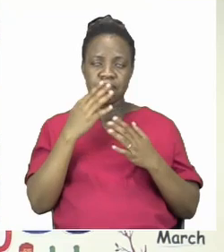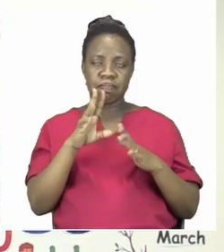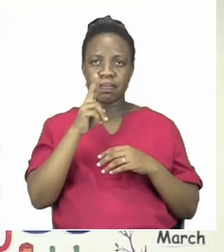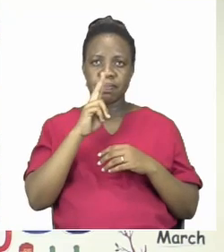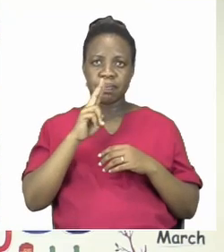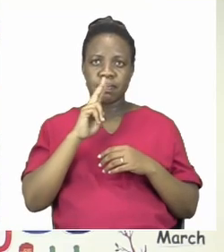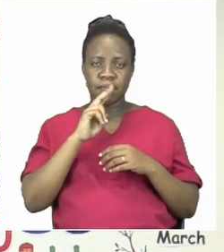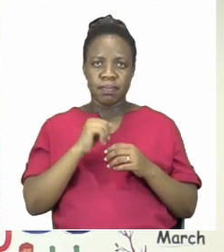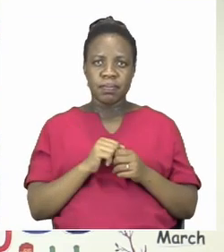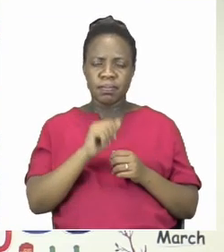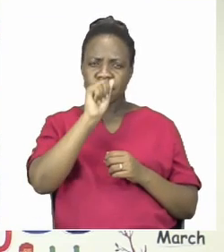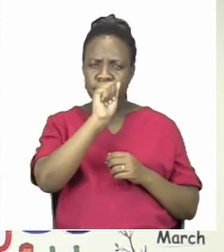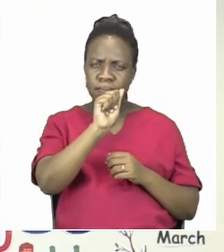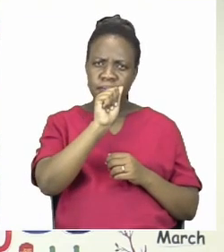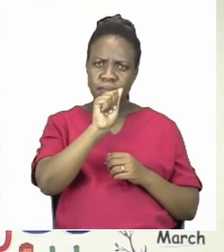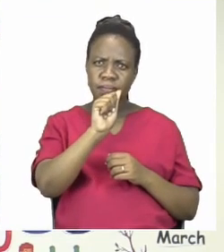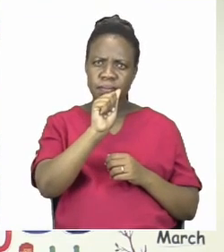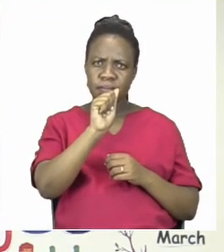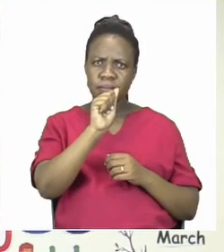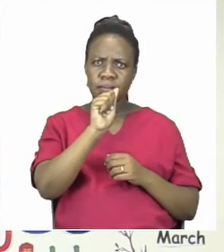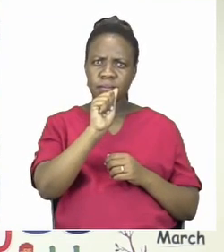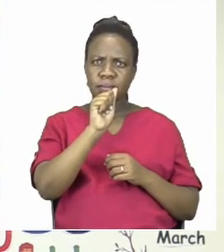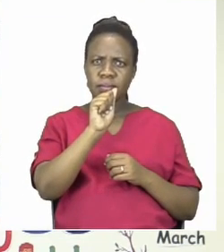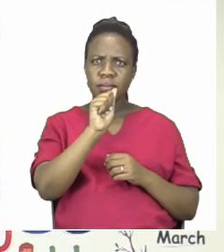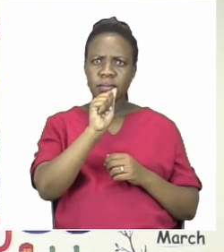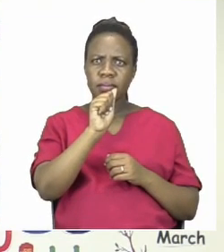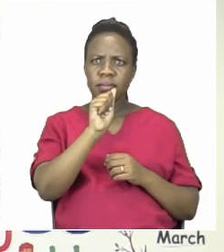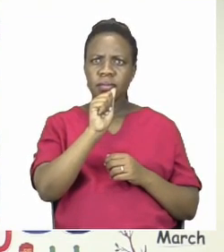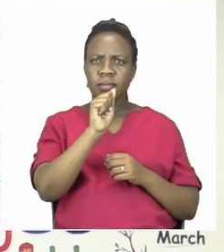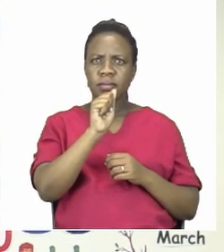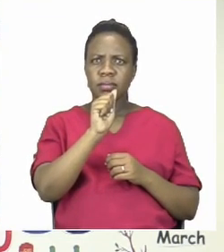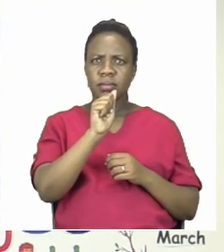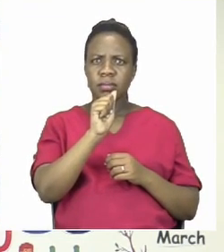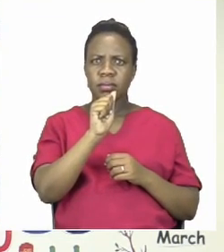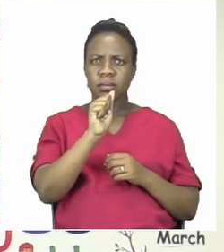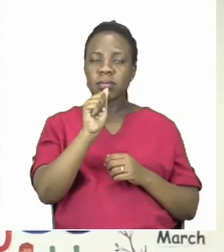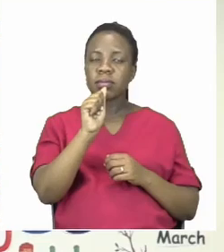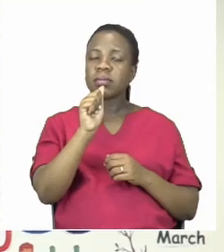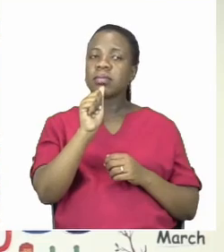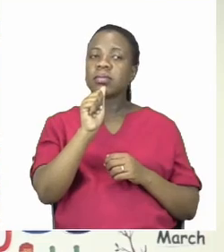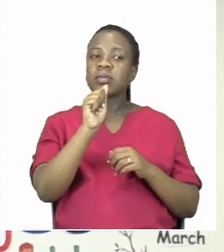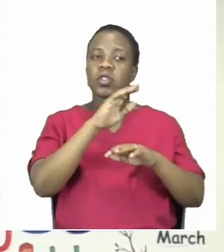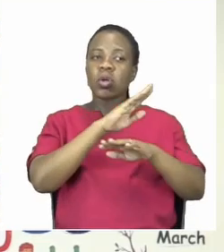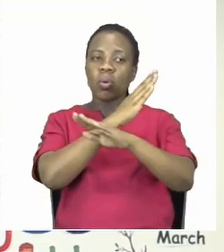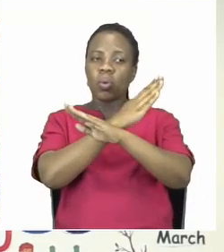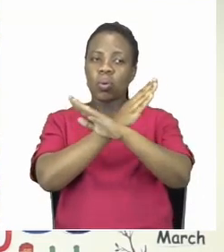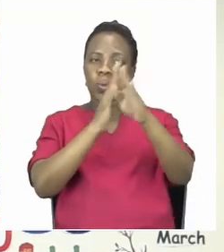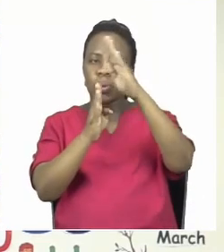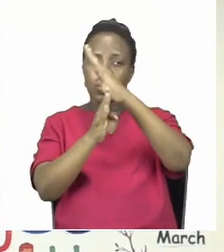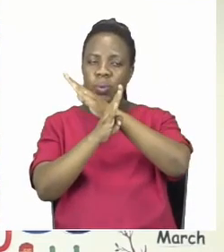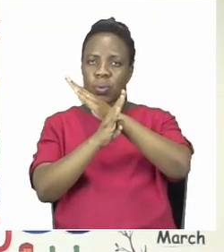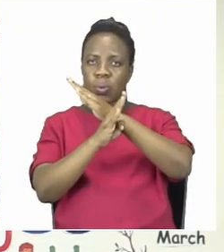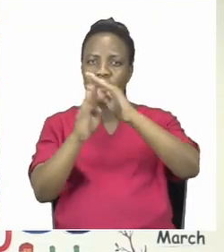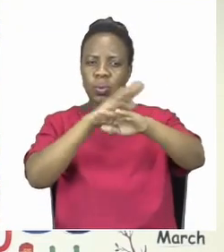So for A, it asks here, what is the name of the street behind Ariana's house? So you have